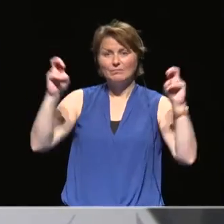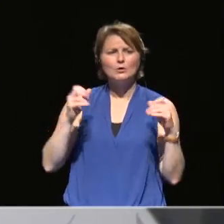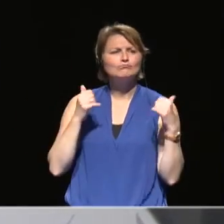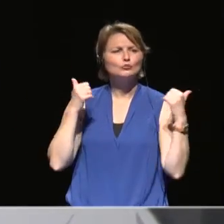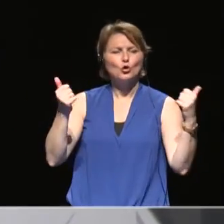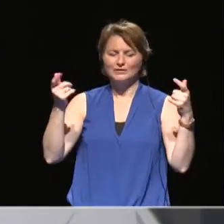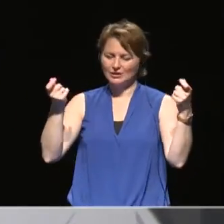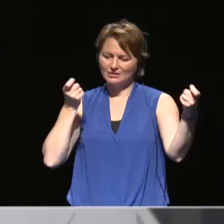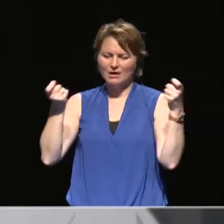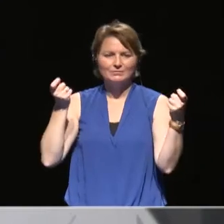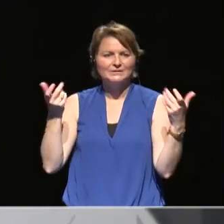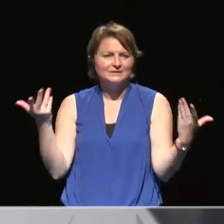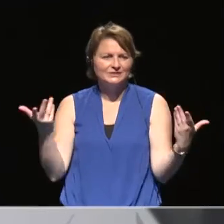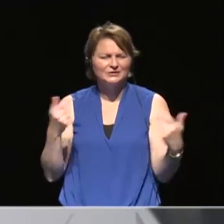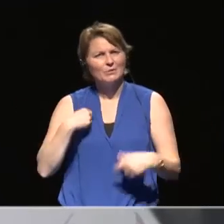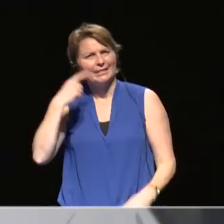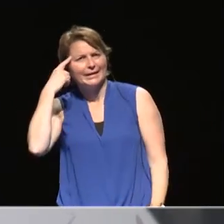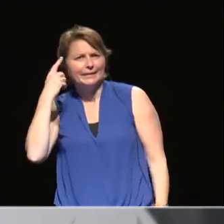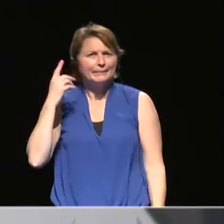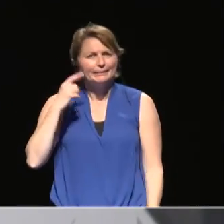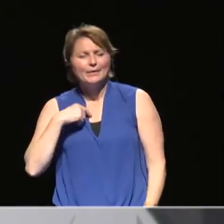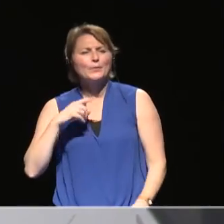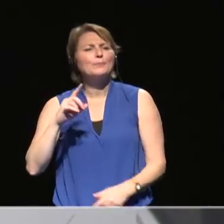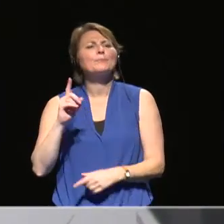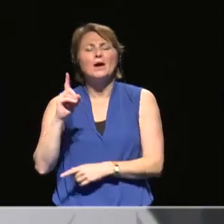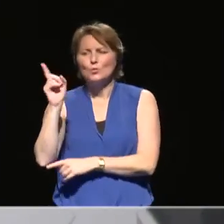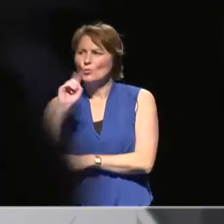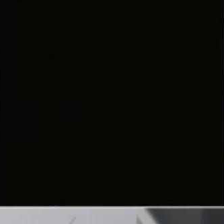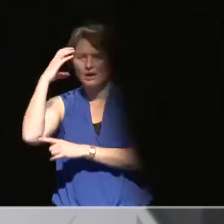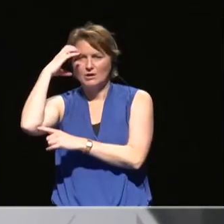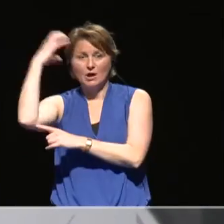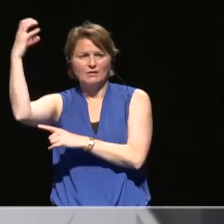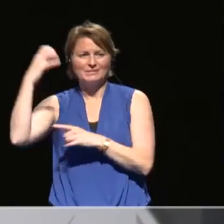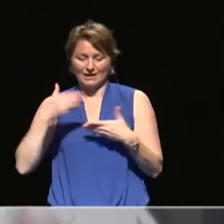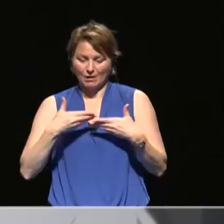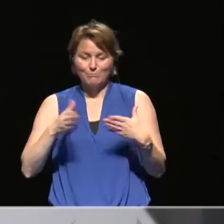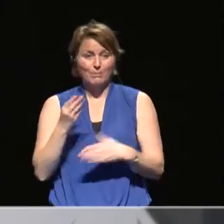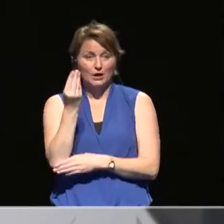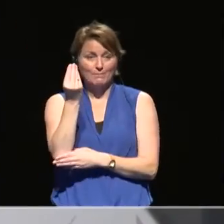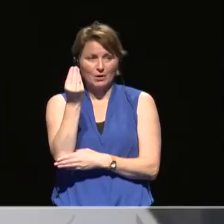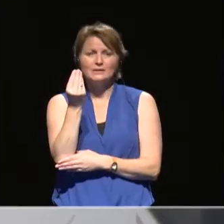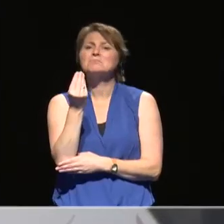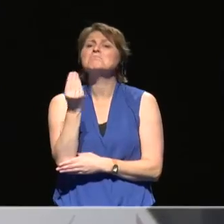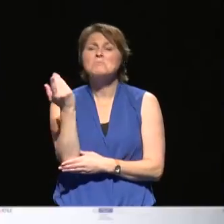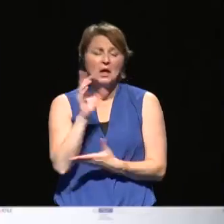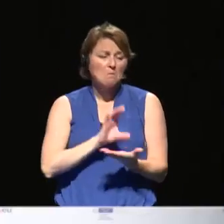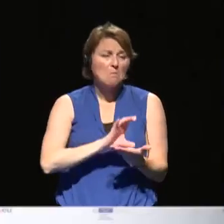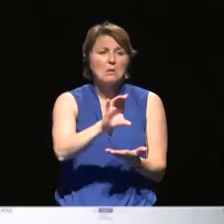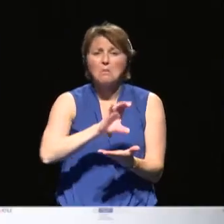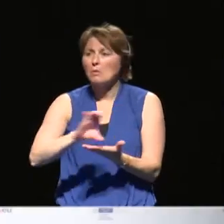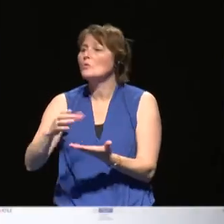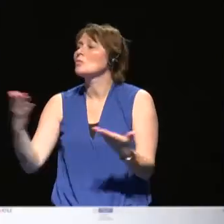are suggesting where the government should invest the public resources, because if not, the government can invest 10